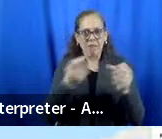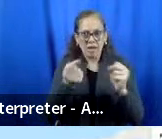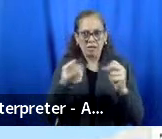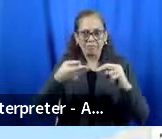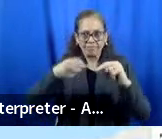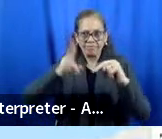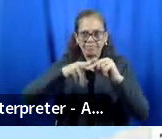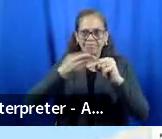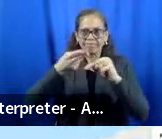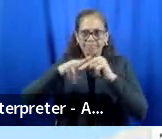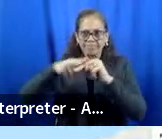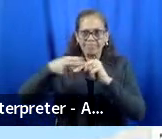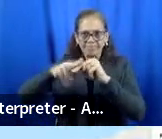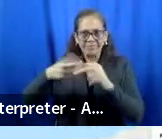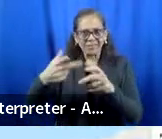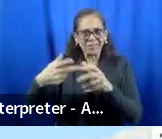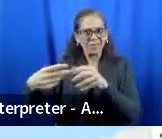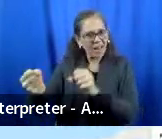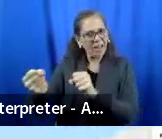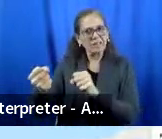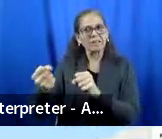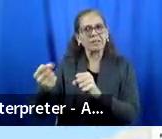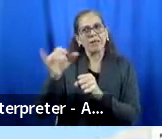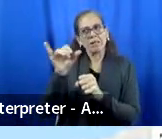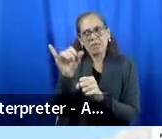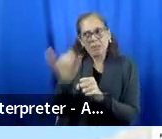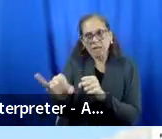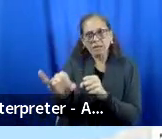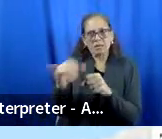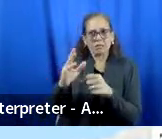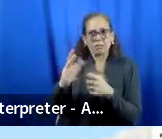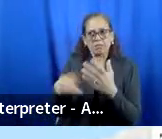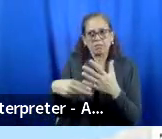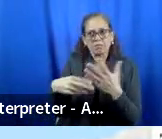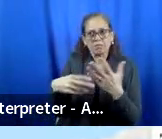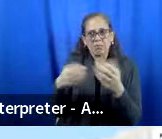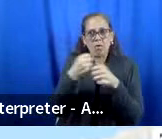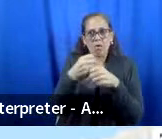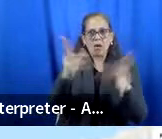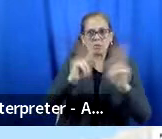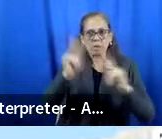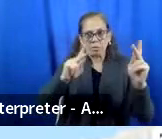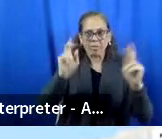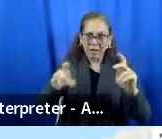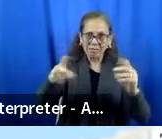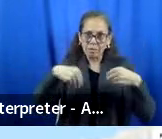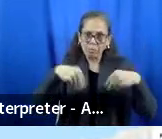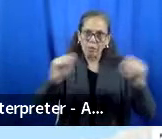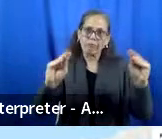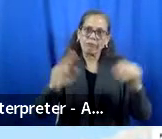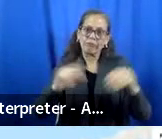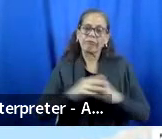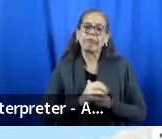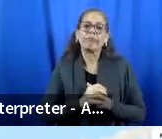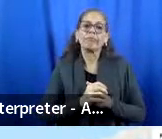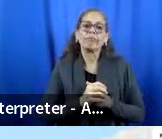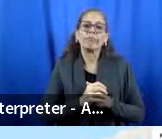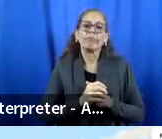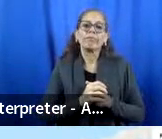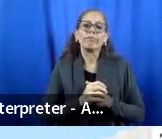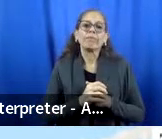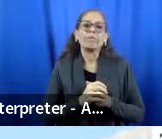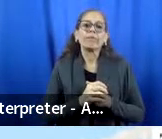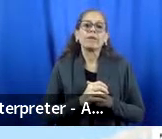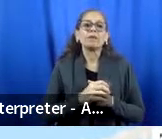price increases are considered to be at a higher displacement risk. So to account for very